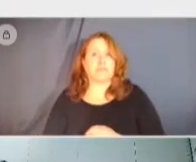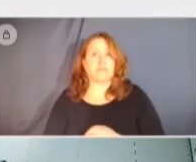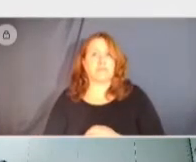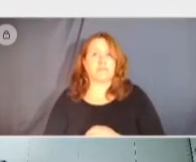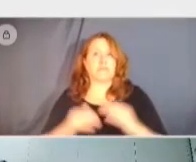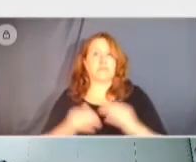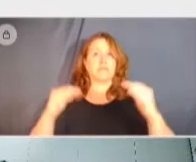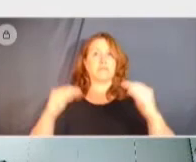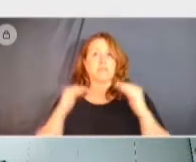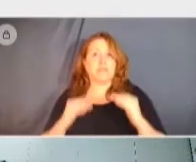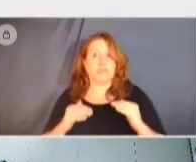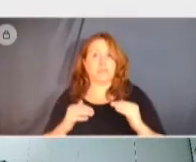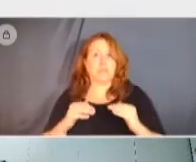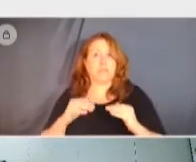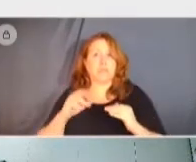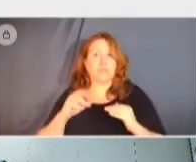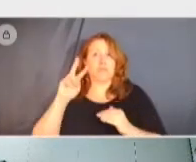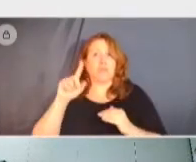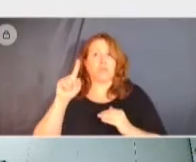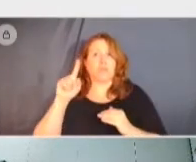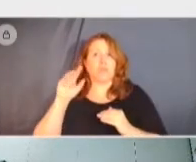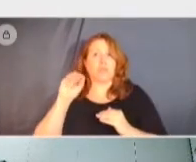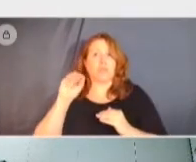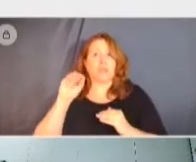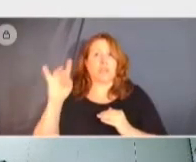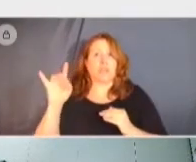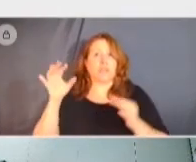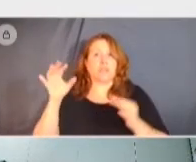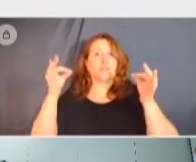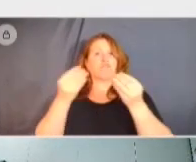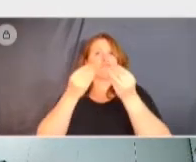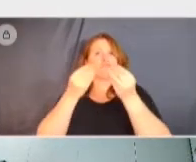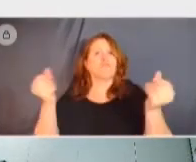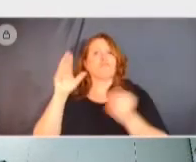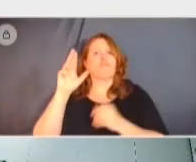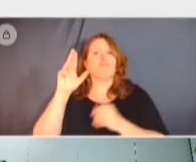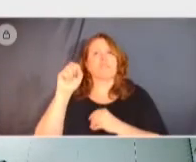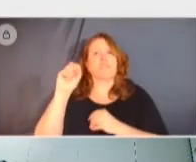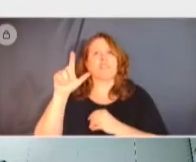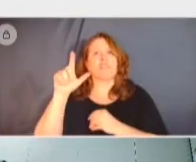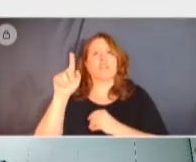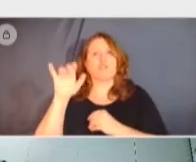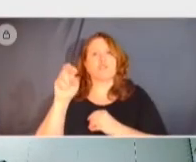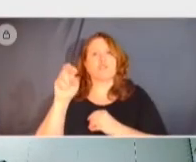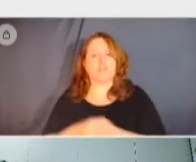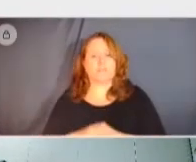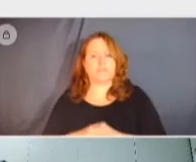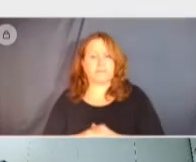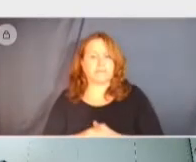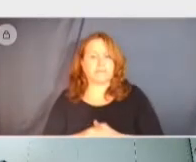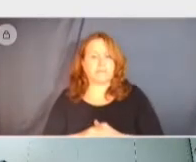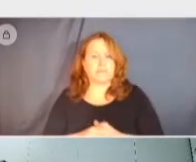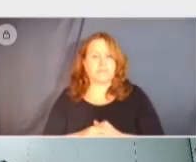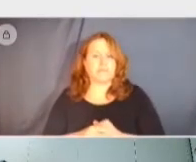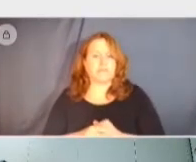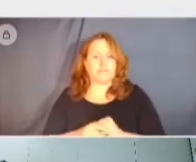2108, which is for the adoption of Part